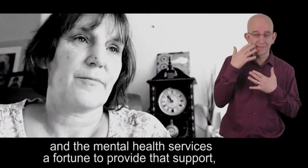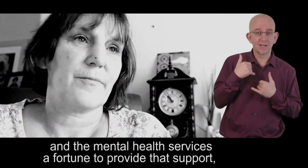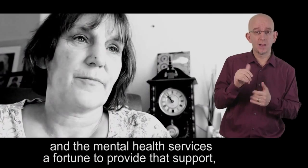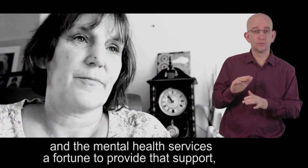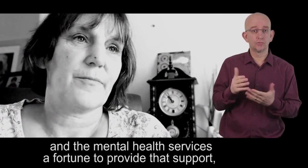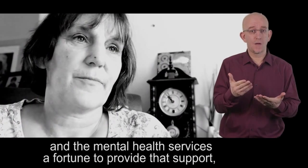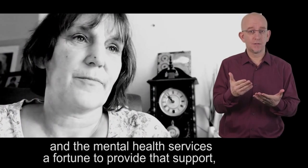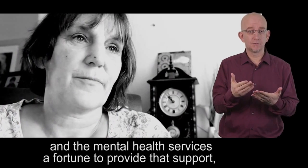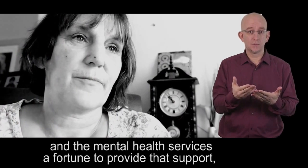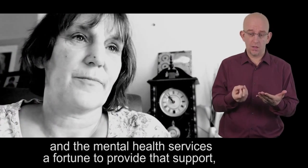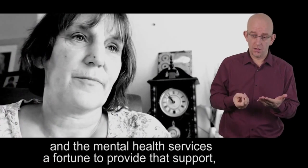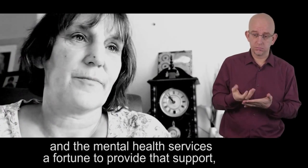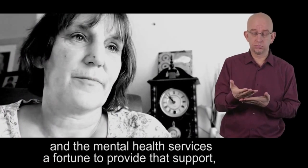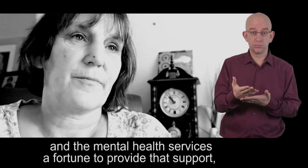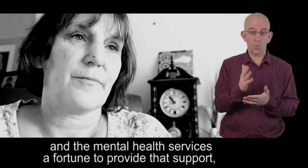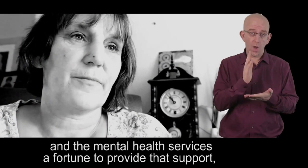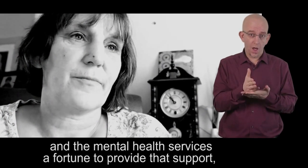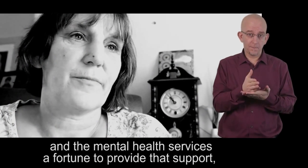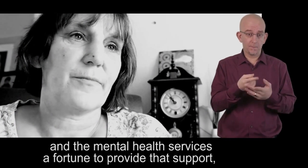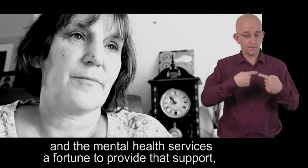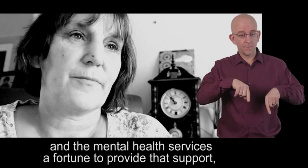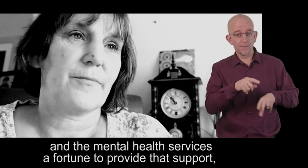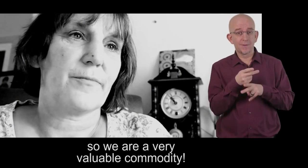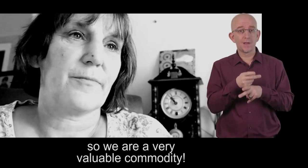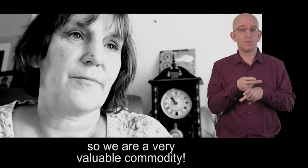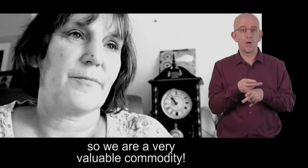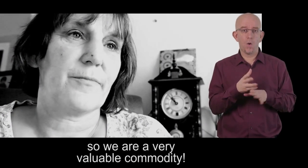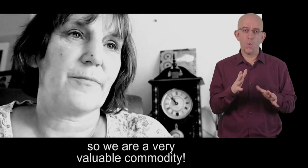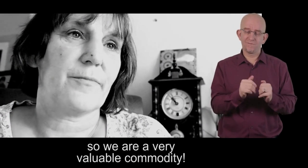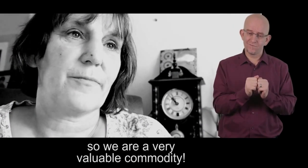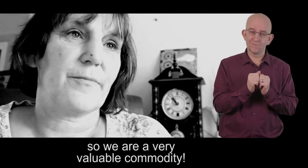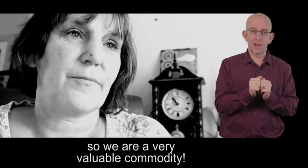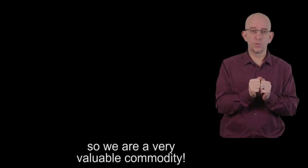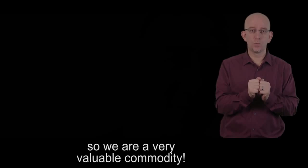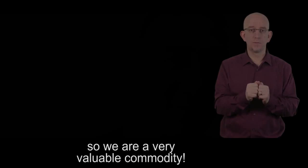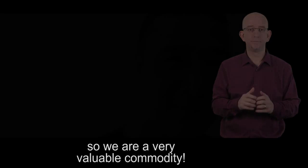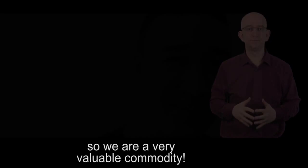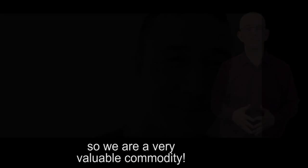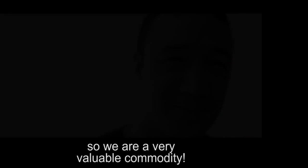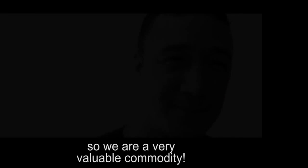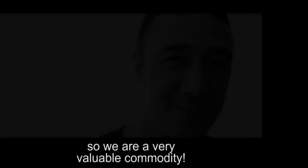services an absolute fortune to provide that support so we are a very valuable commodity